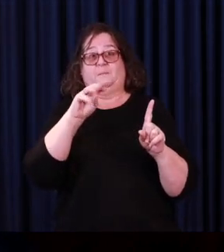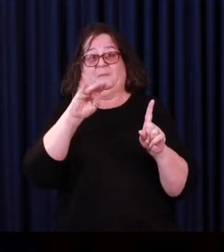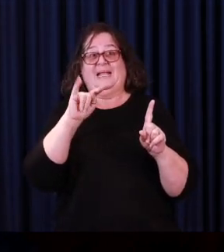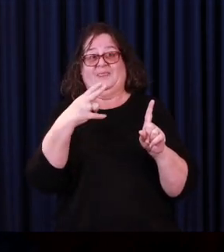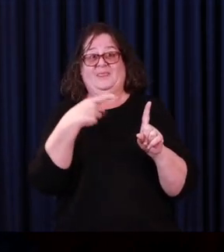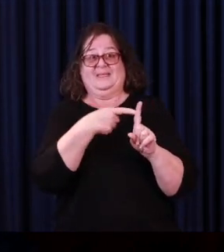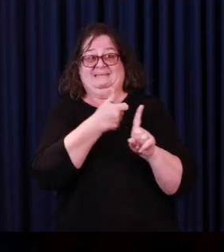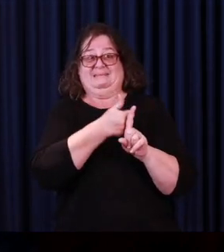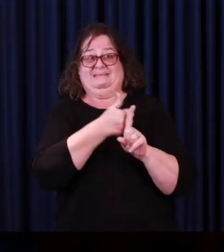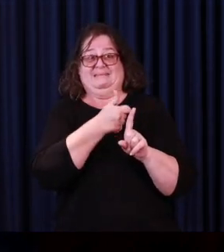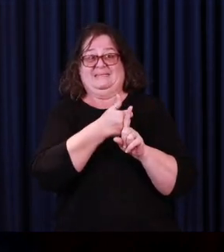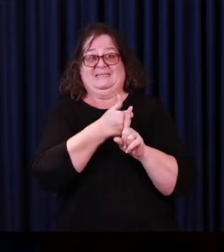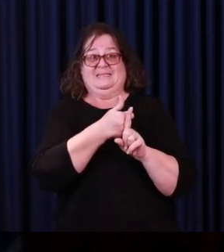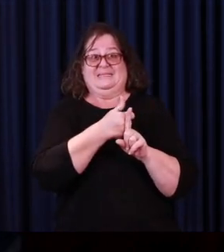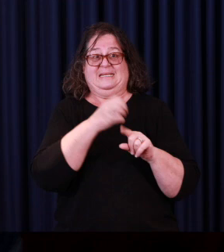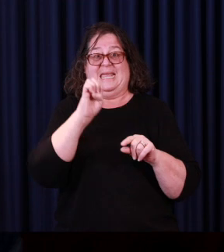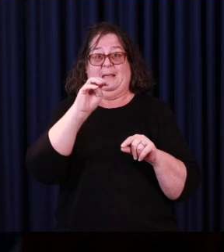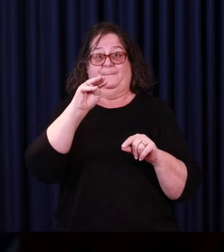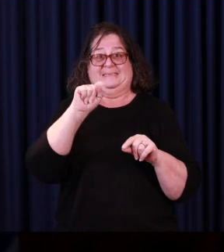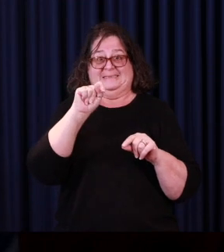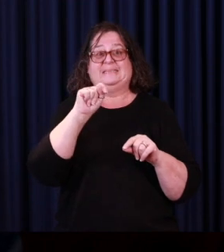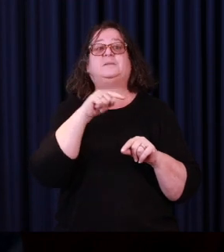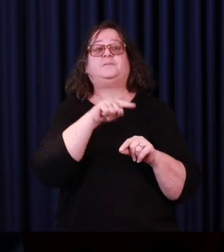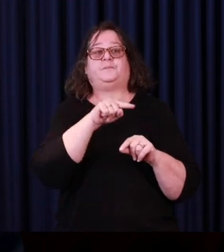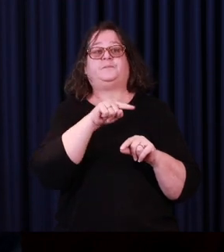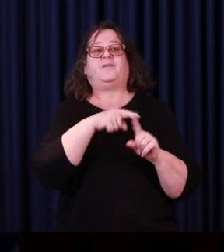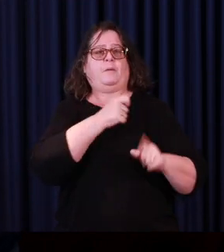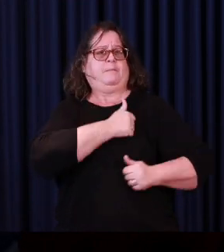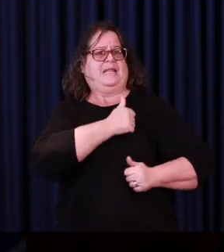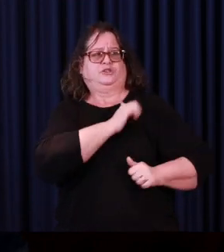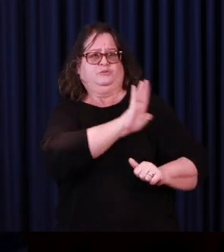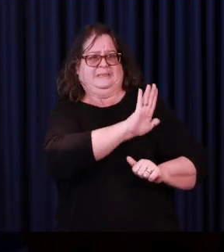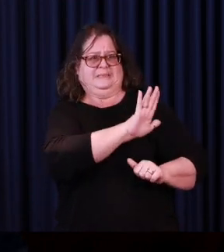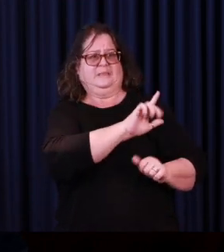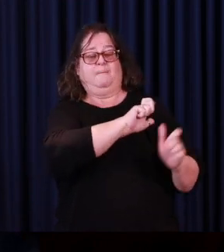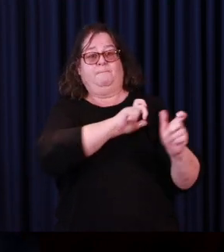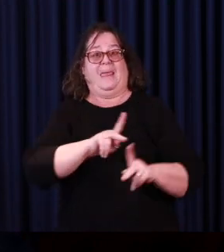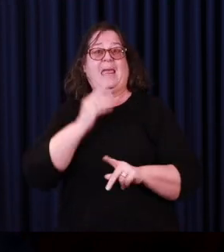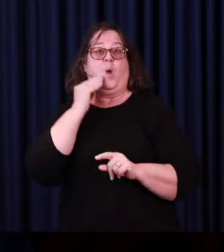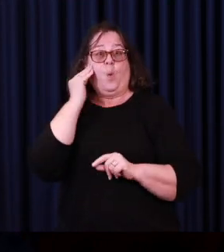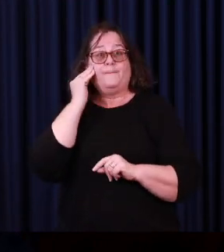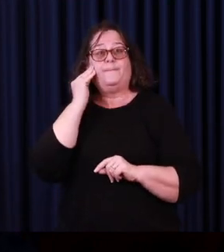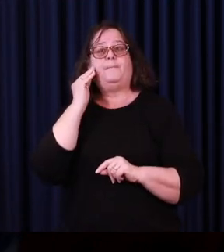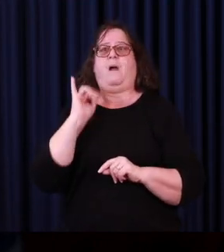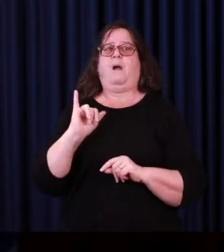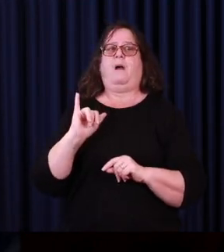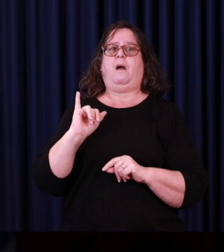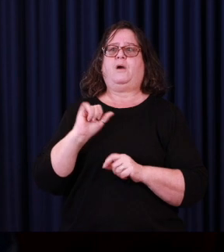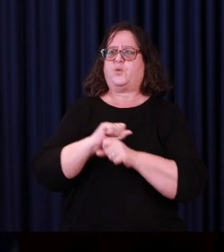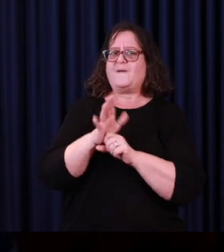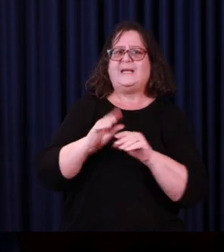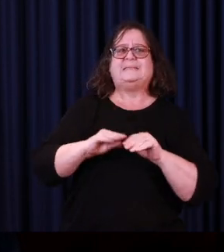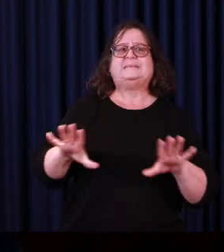came home from deployment in Iraq. With the pandemic, Will found himself back in a Black